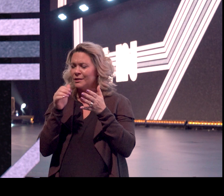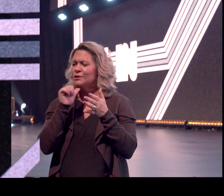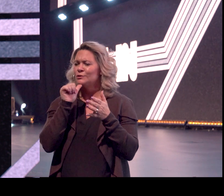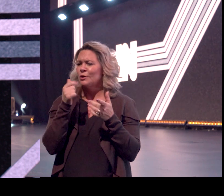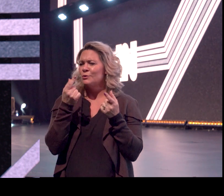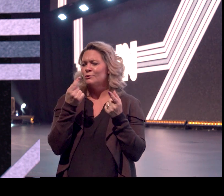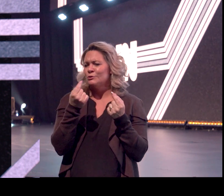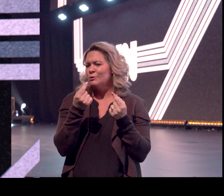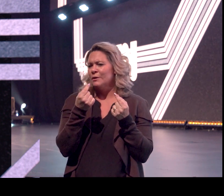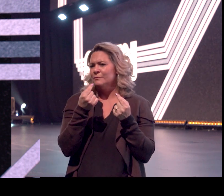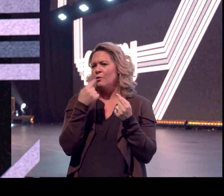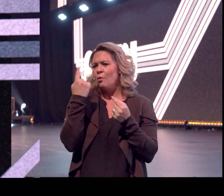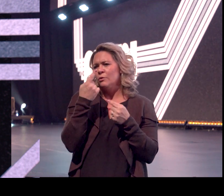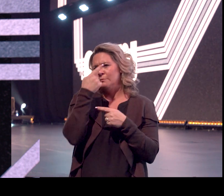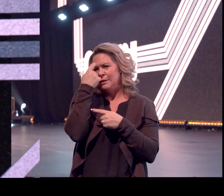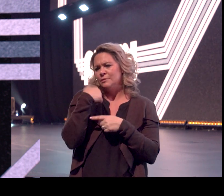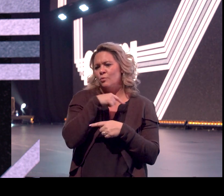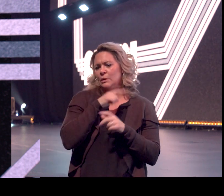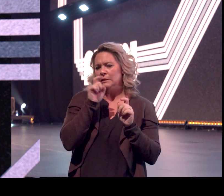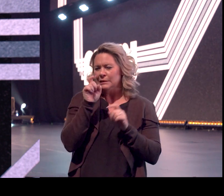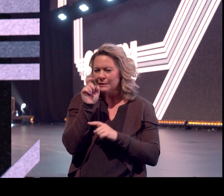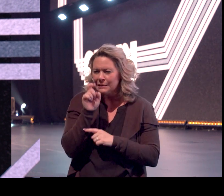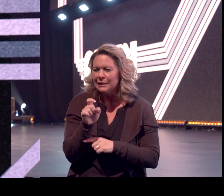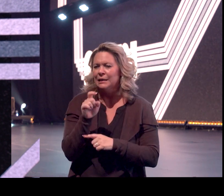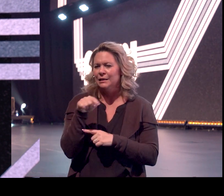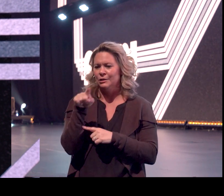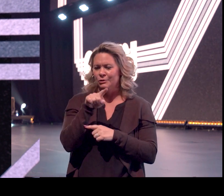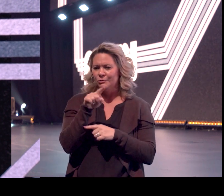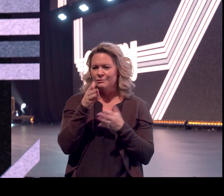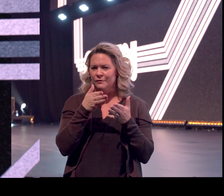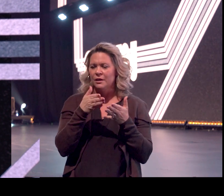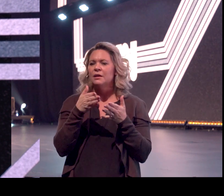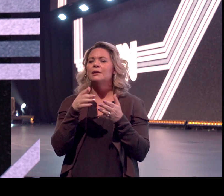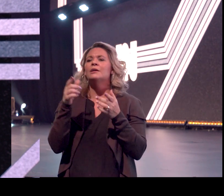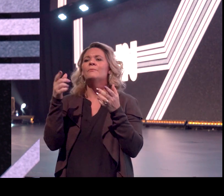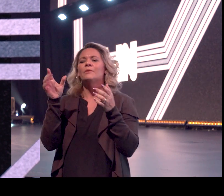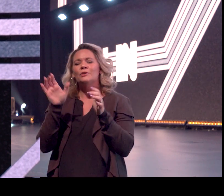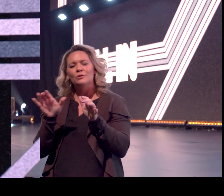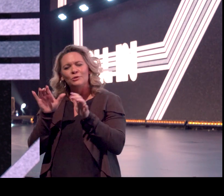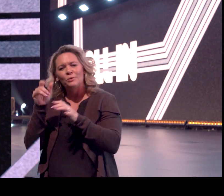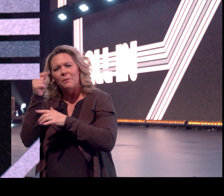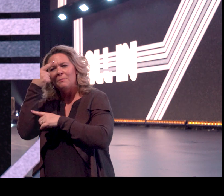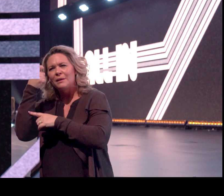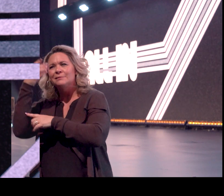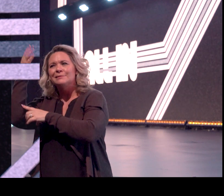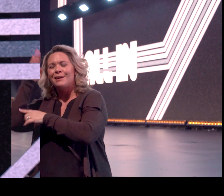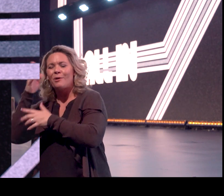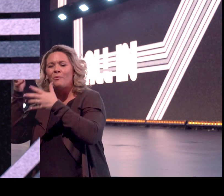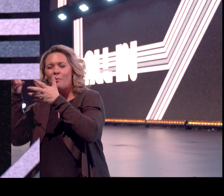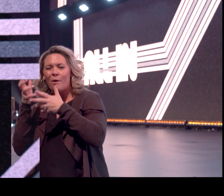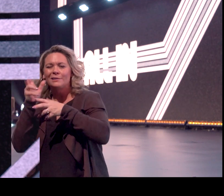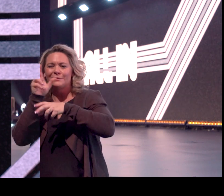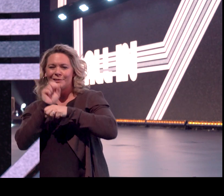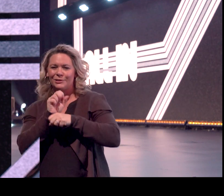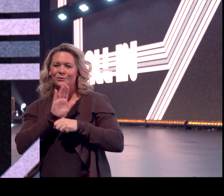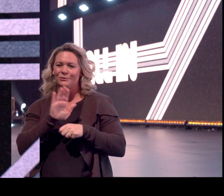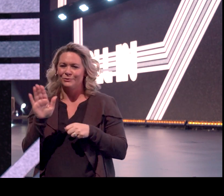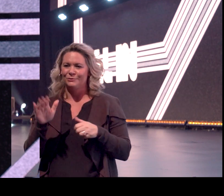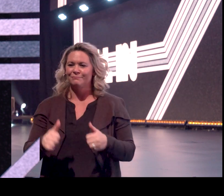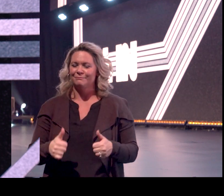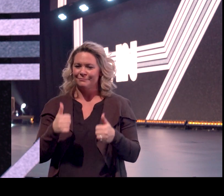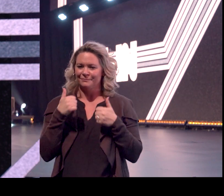serving, don't do it just because we need you to do it. Do it because God wants to use